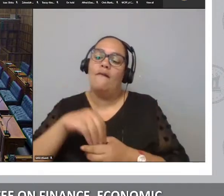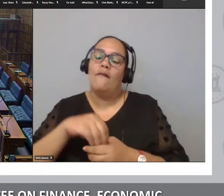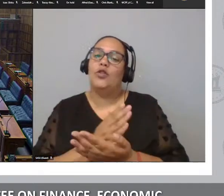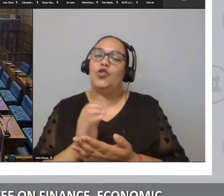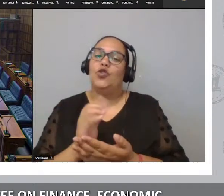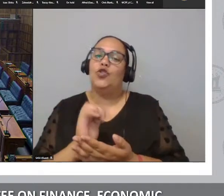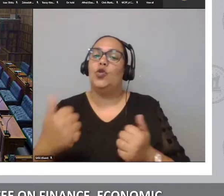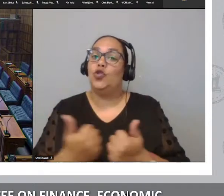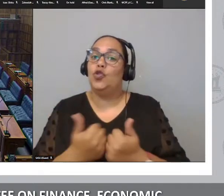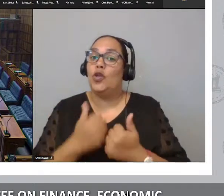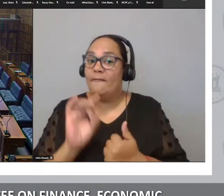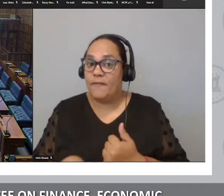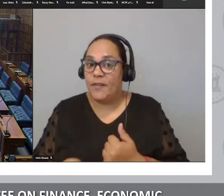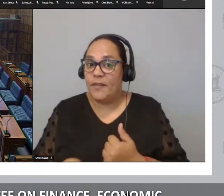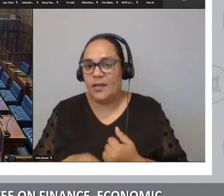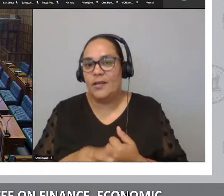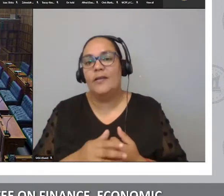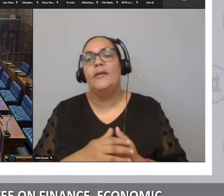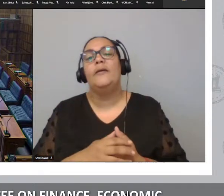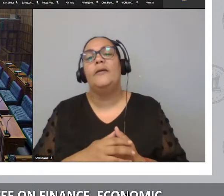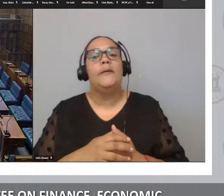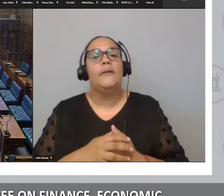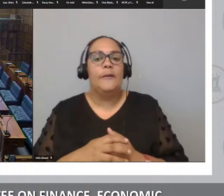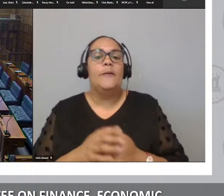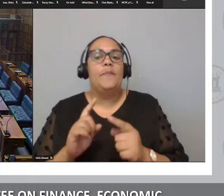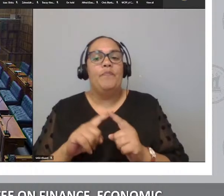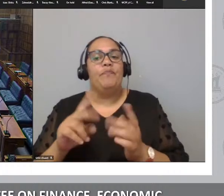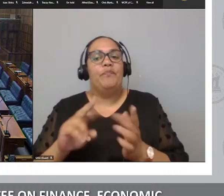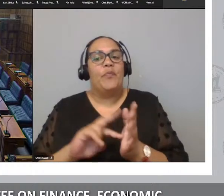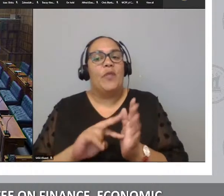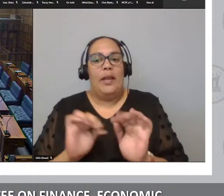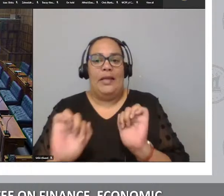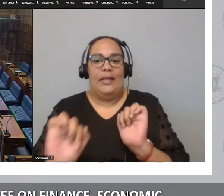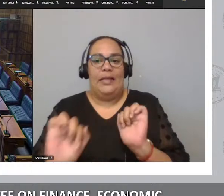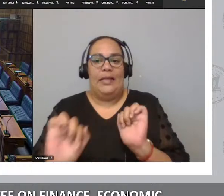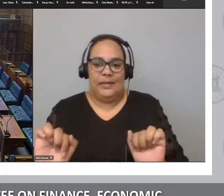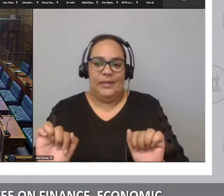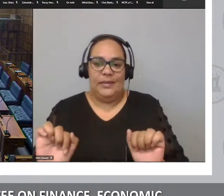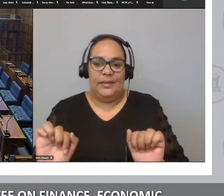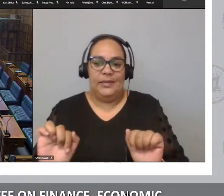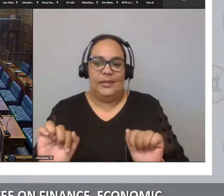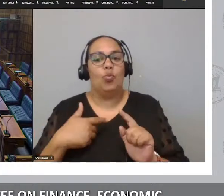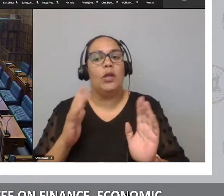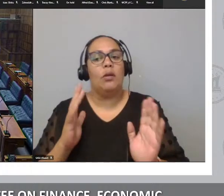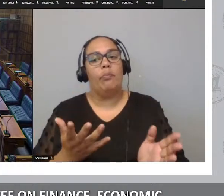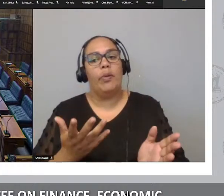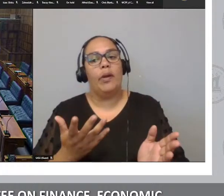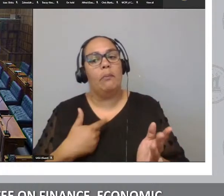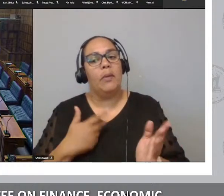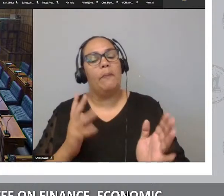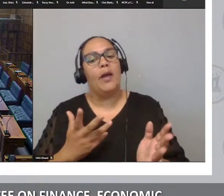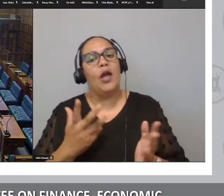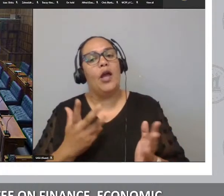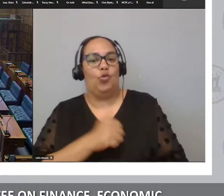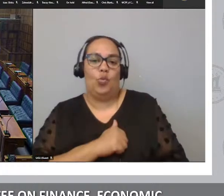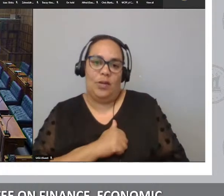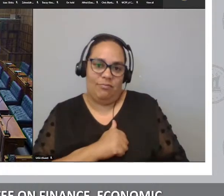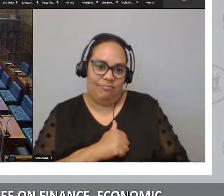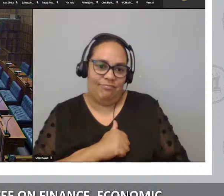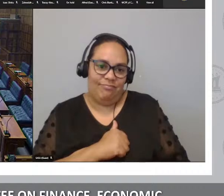their challenges uh and and and their plans and uh we can only or I can only wish them